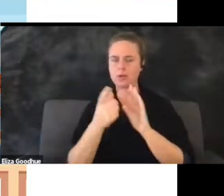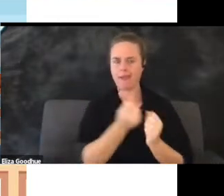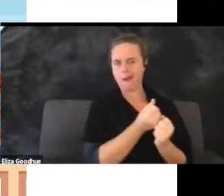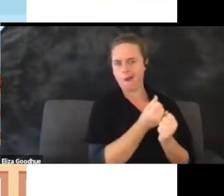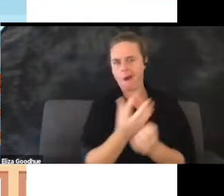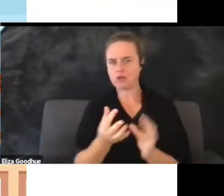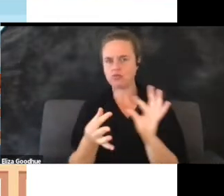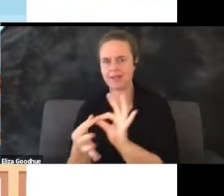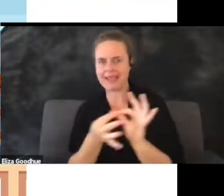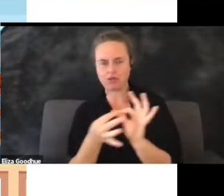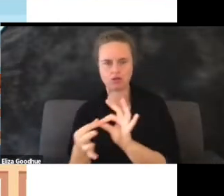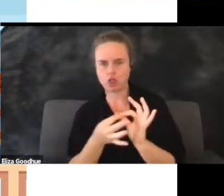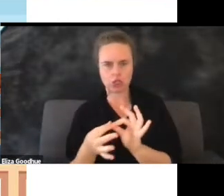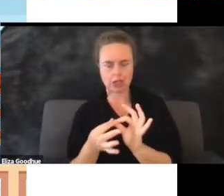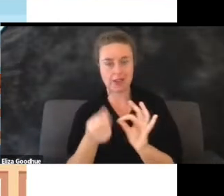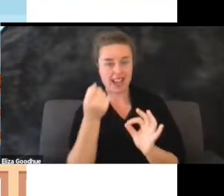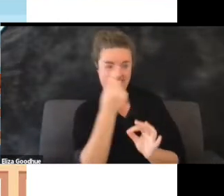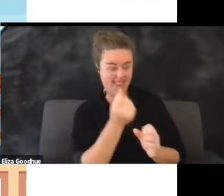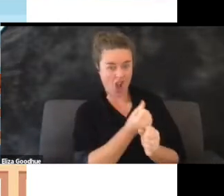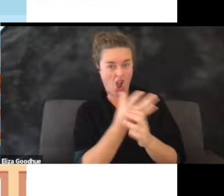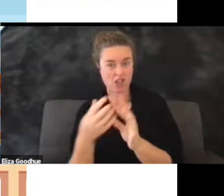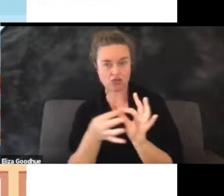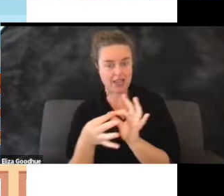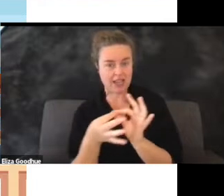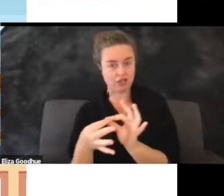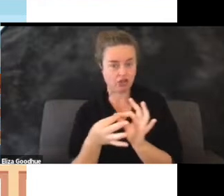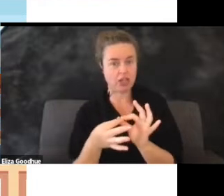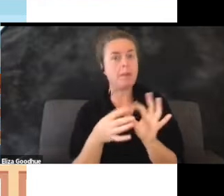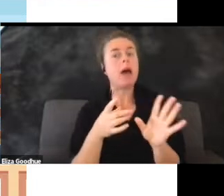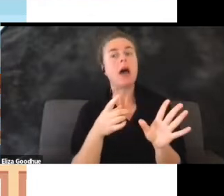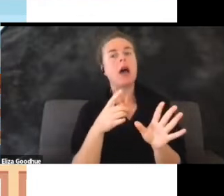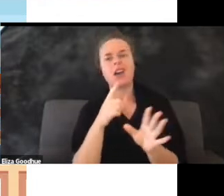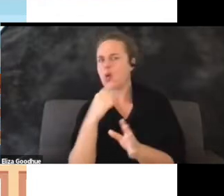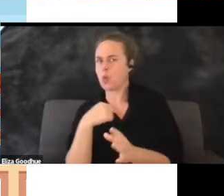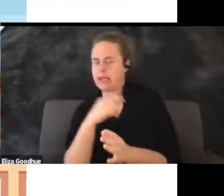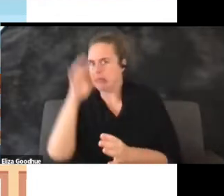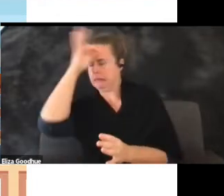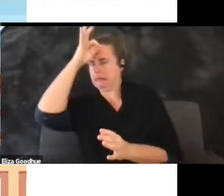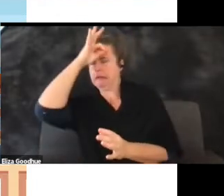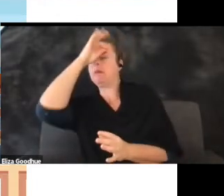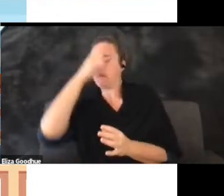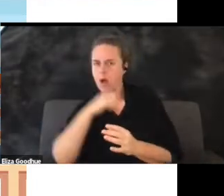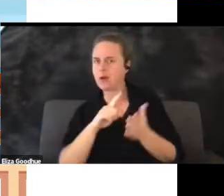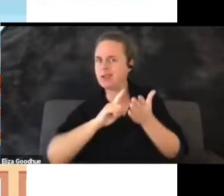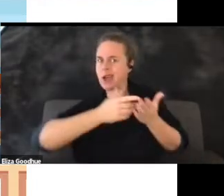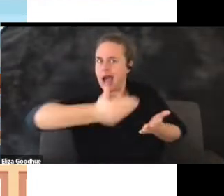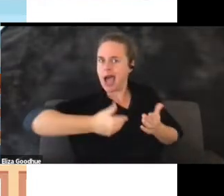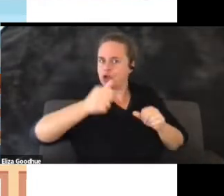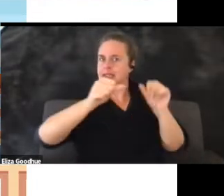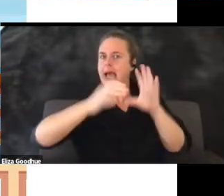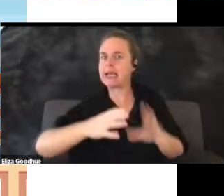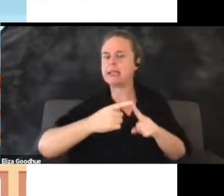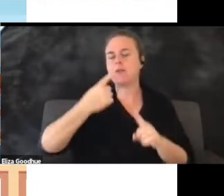existed when we first started the research. We hired an epidemiologist to look at the data, but it was done